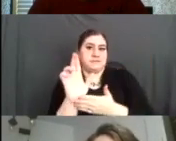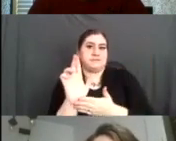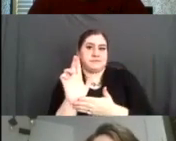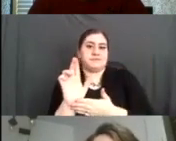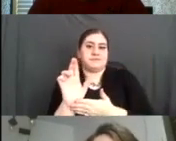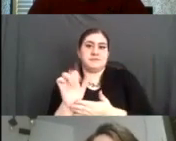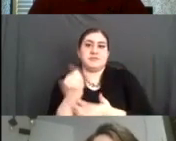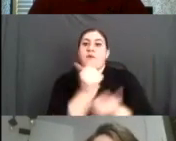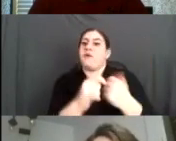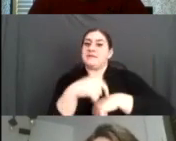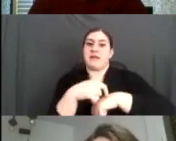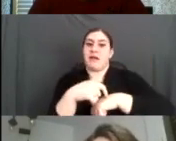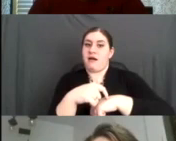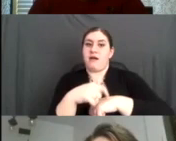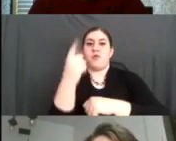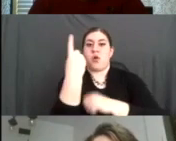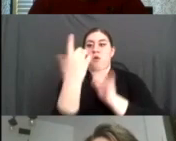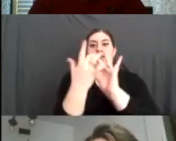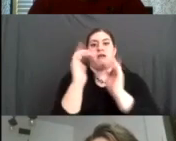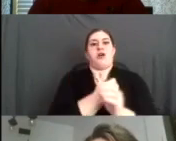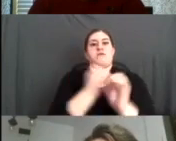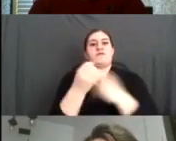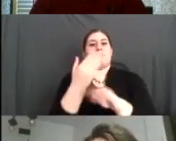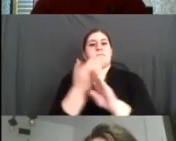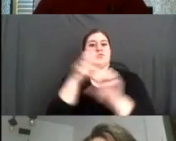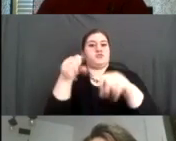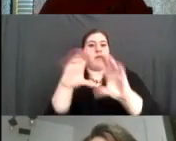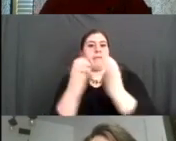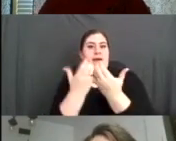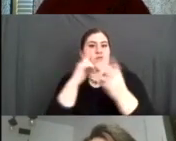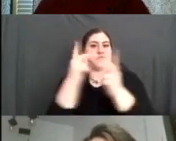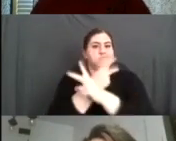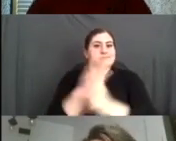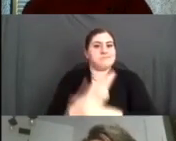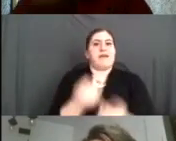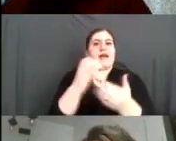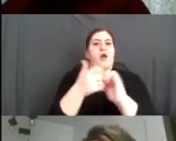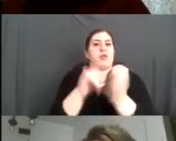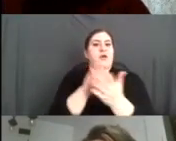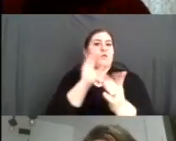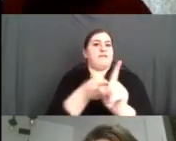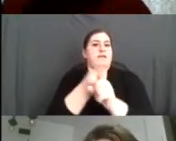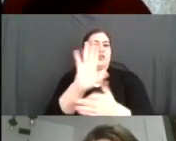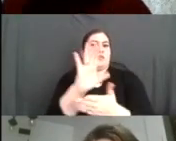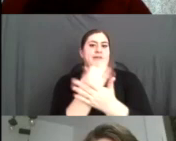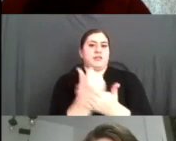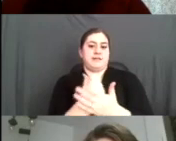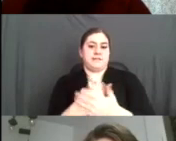So anytime, always contact our office before you drop classes to determine how that is going to impact you.